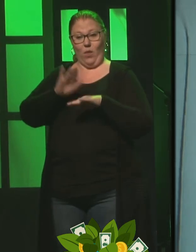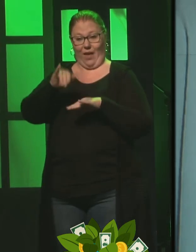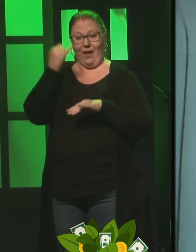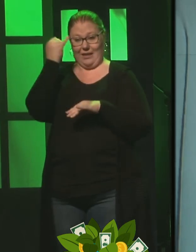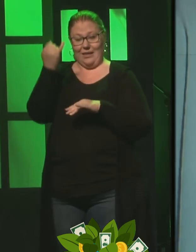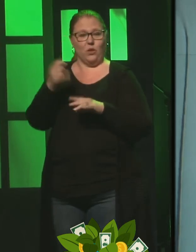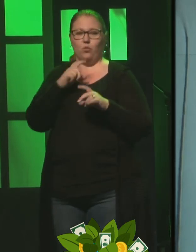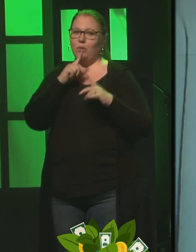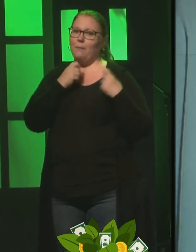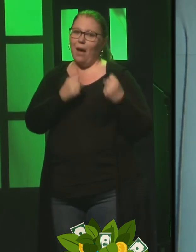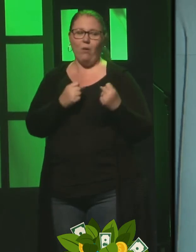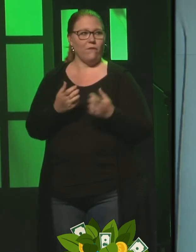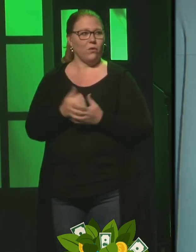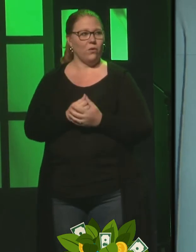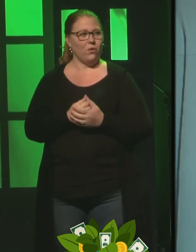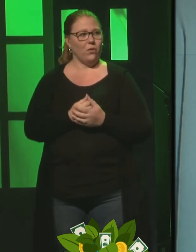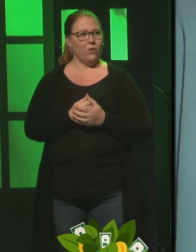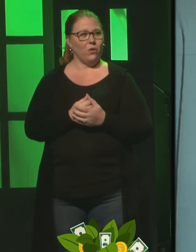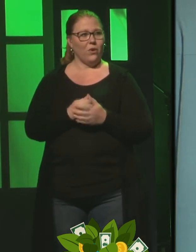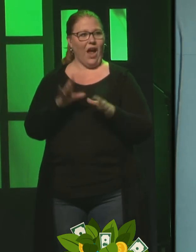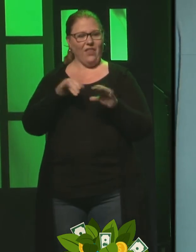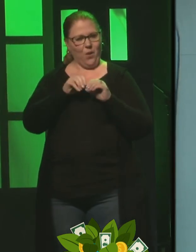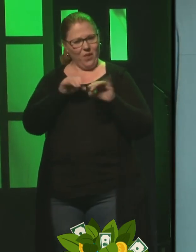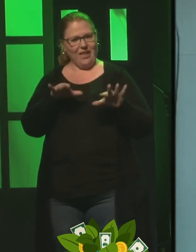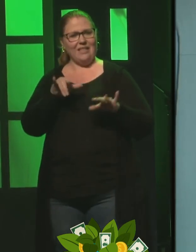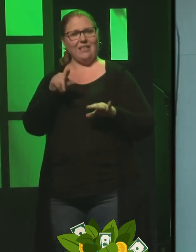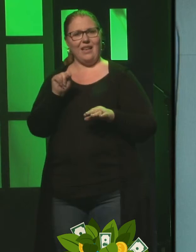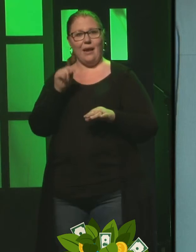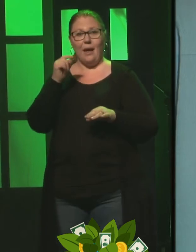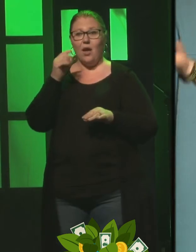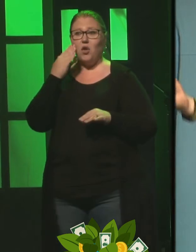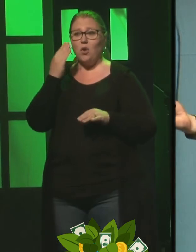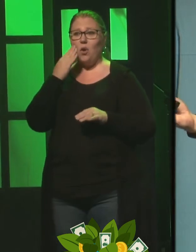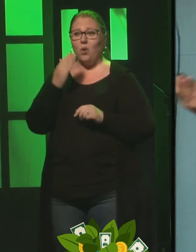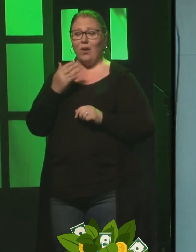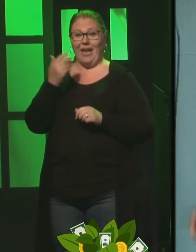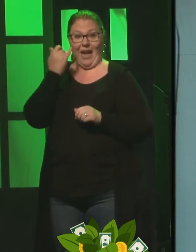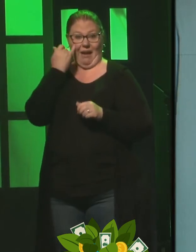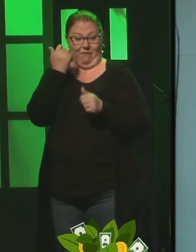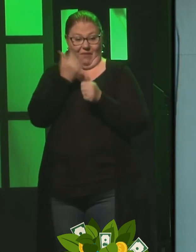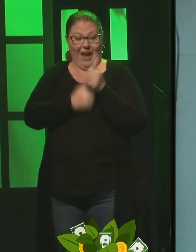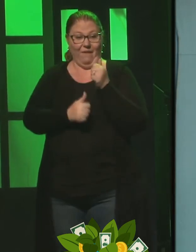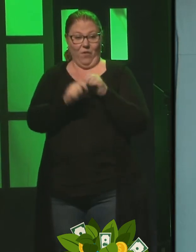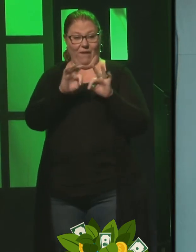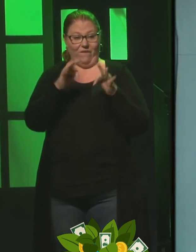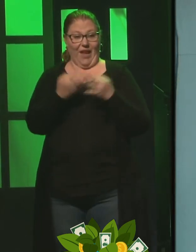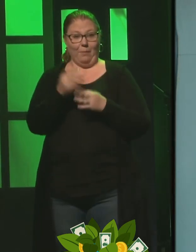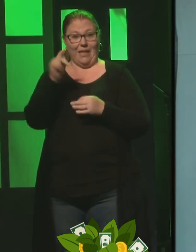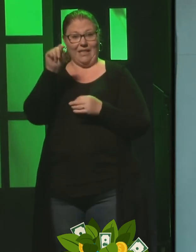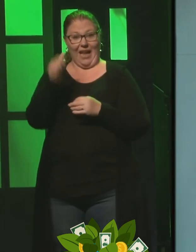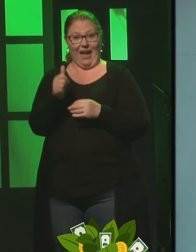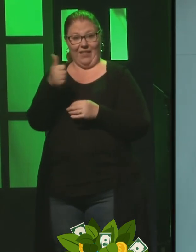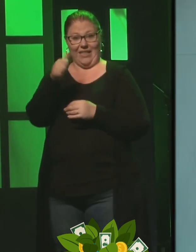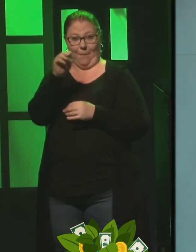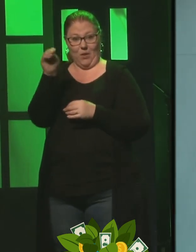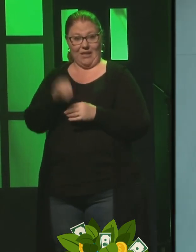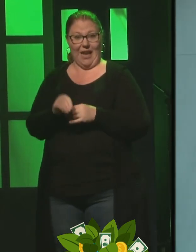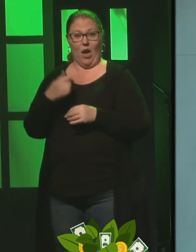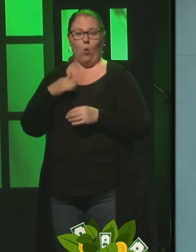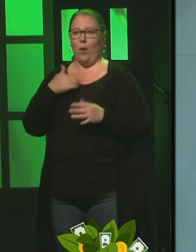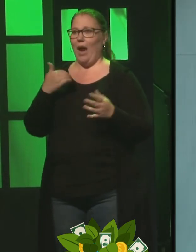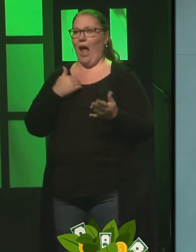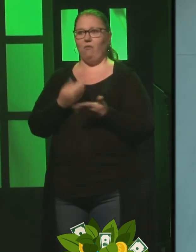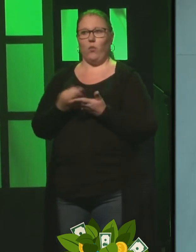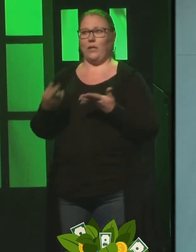so powerful. And it just releases it. If every family just tithed 10%, we'd have more resources than we would know what to do